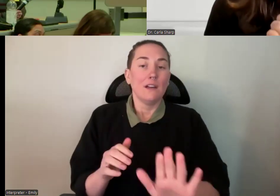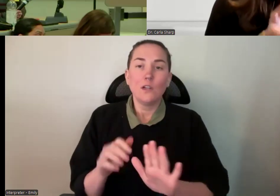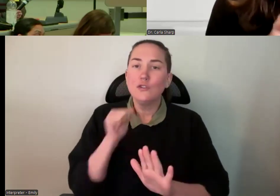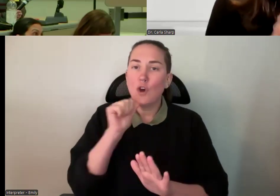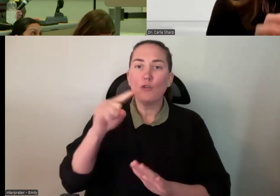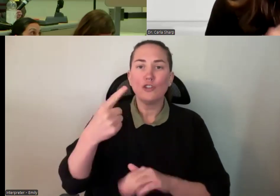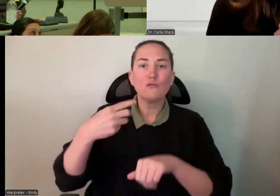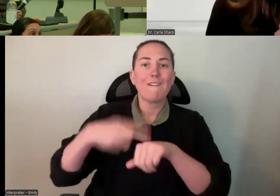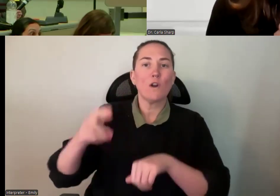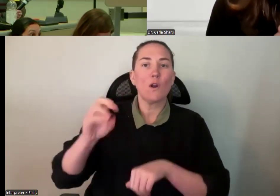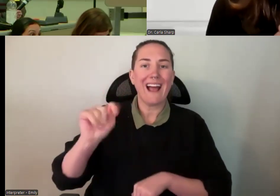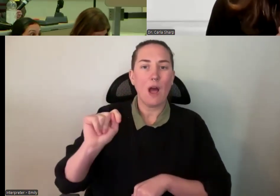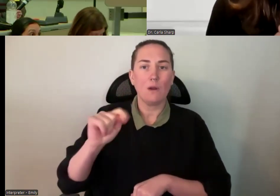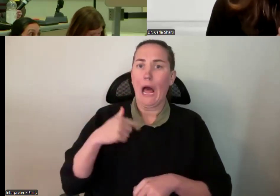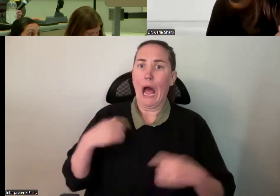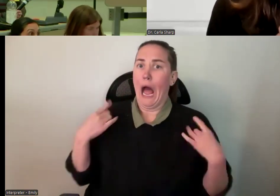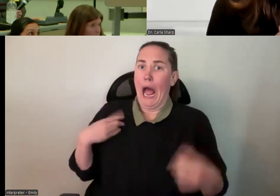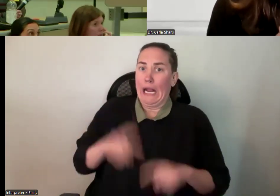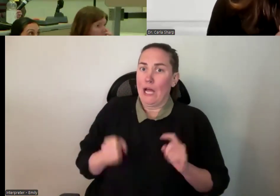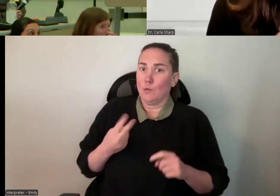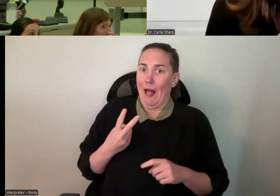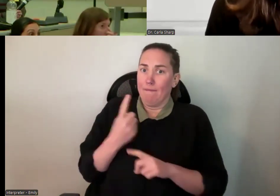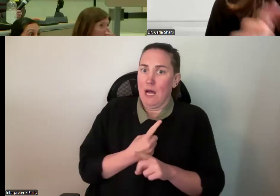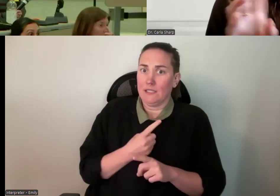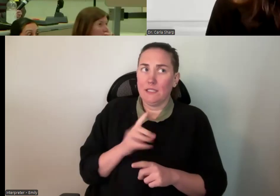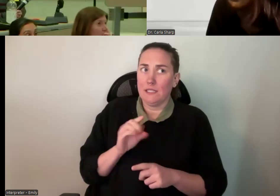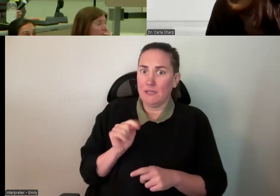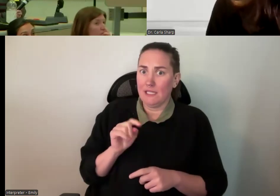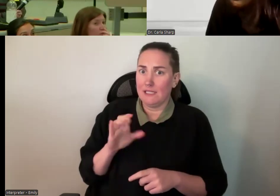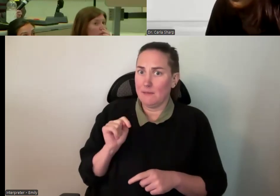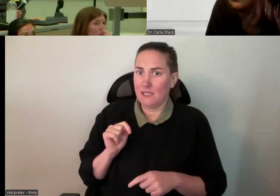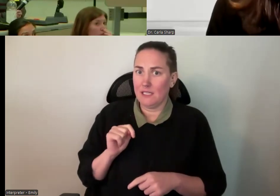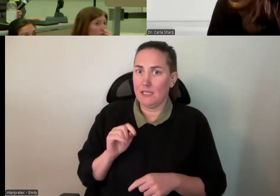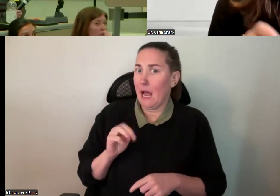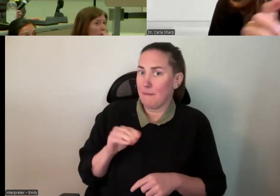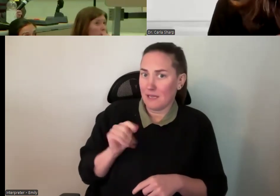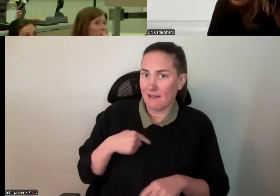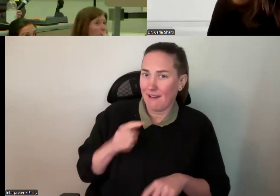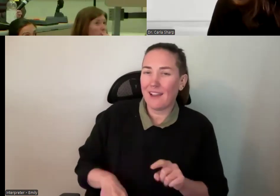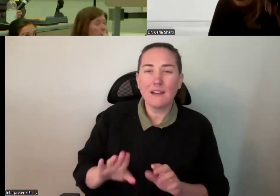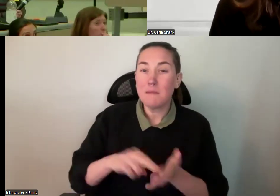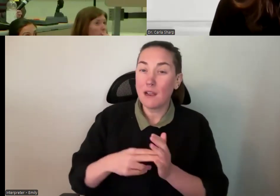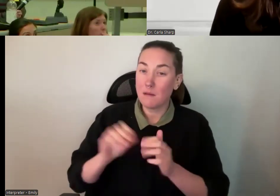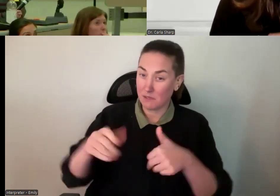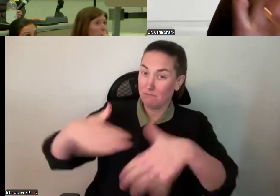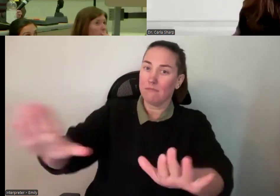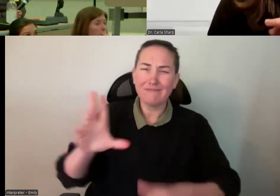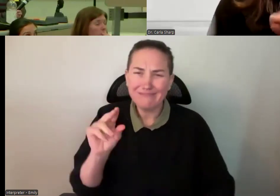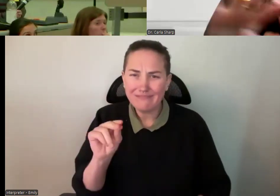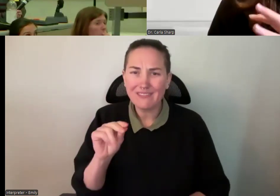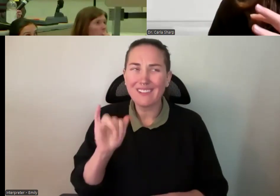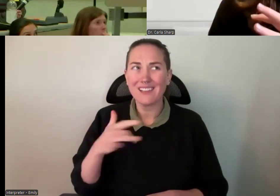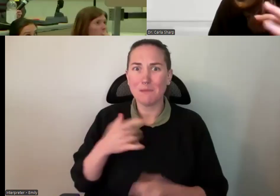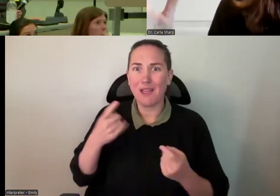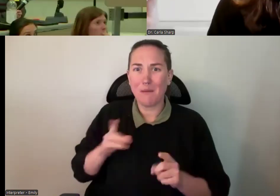out just because you can't do 12 months of DBT or CBT. Or MBT. I think that's what we used to do. We would say, okay,